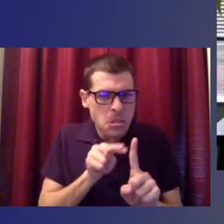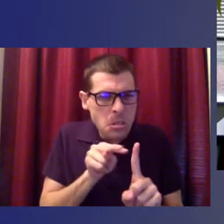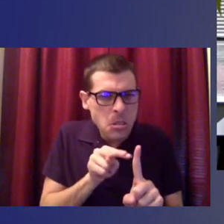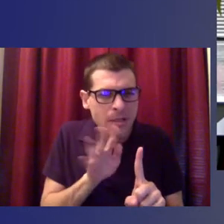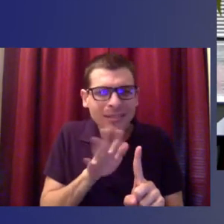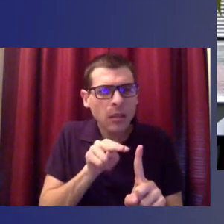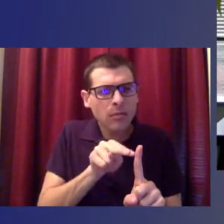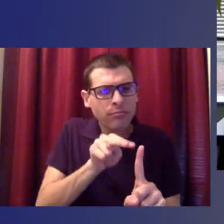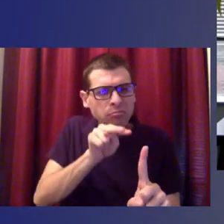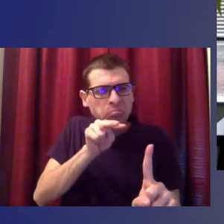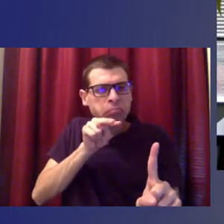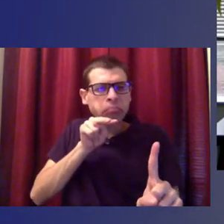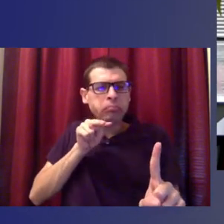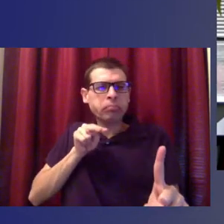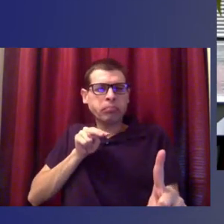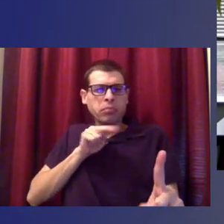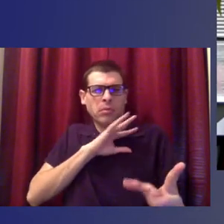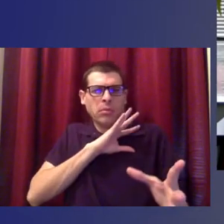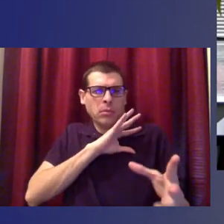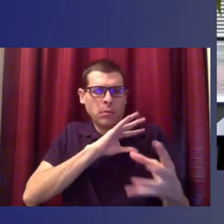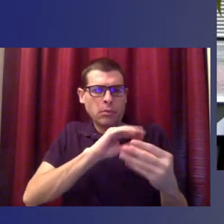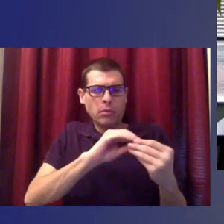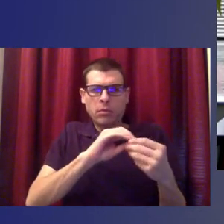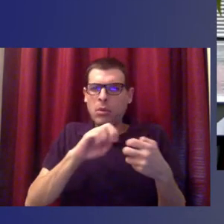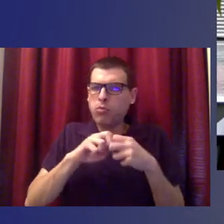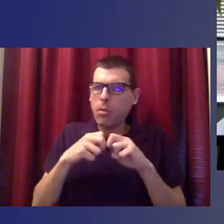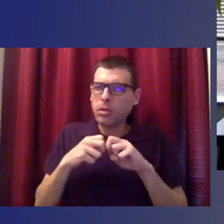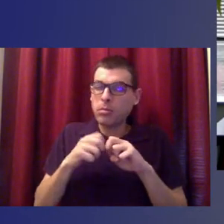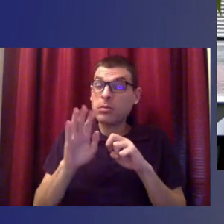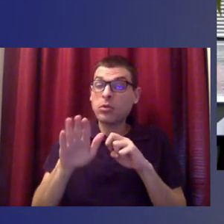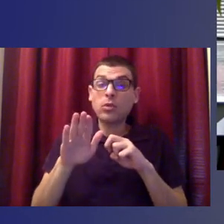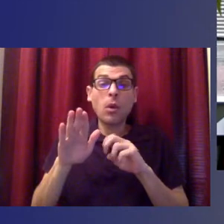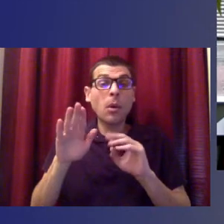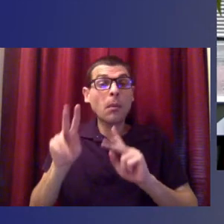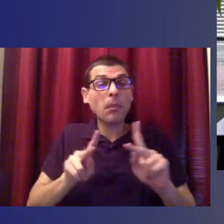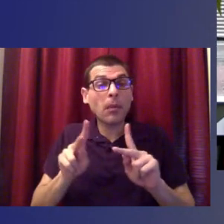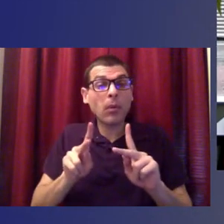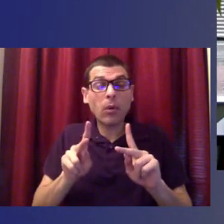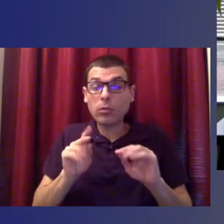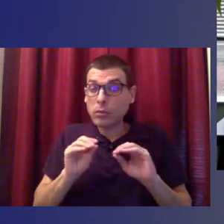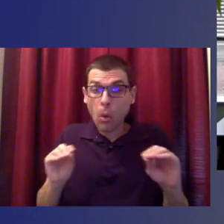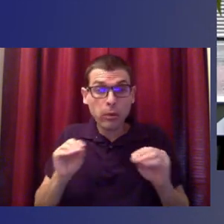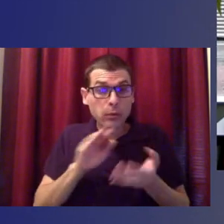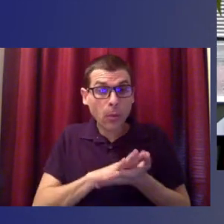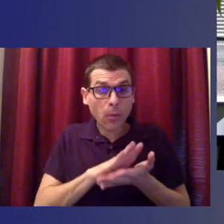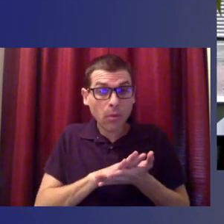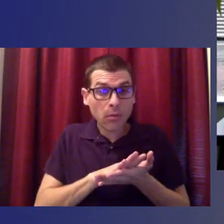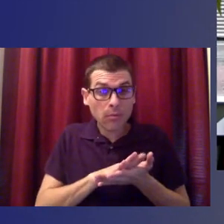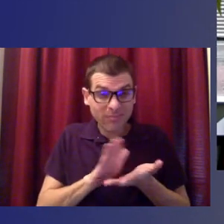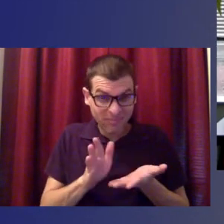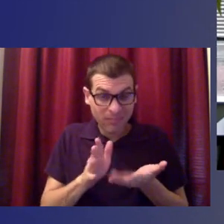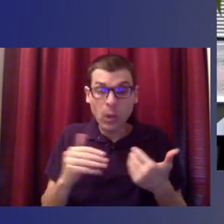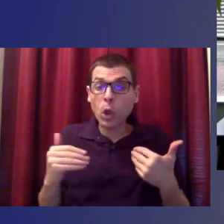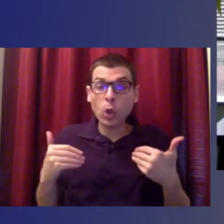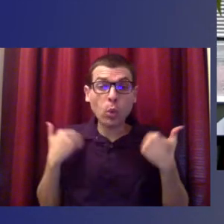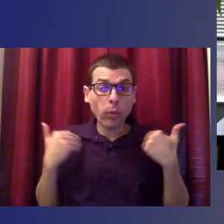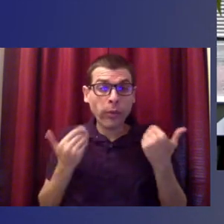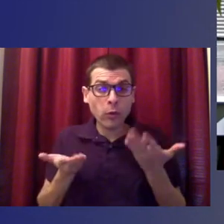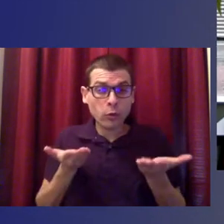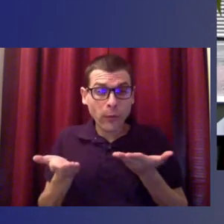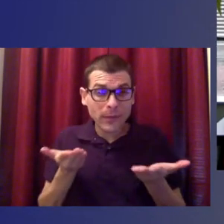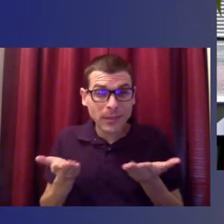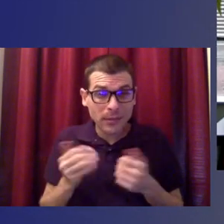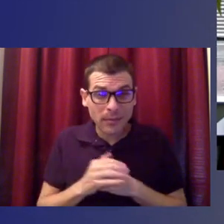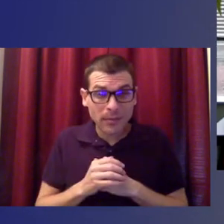childhood education. It's involving people who are out in the community working with youth youth who are feeling